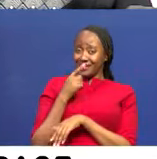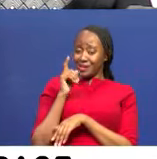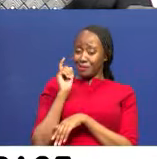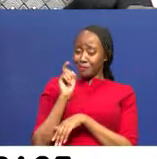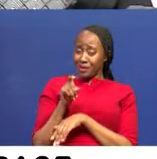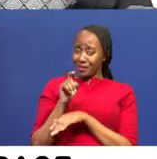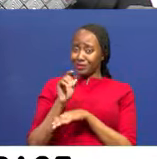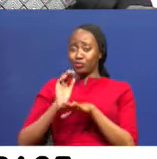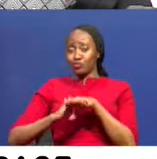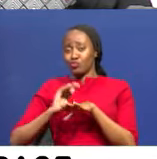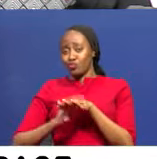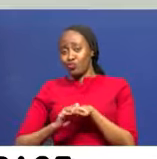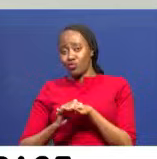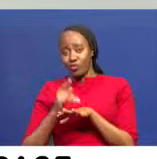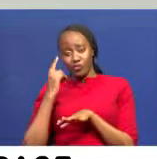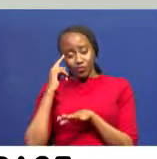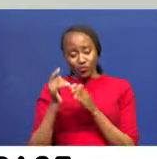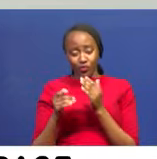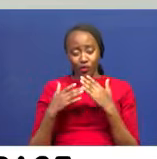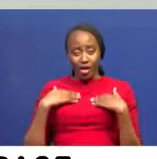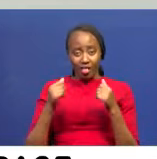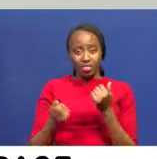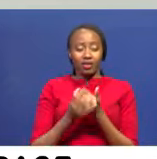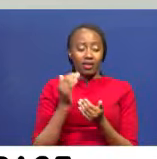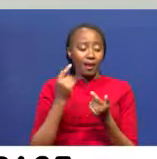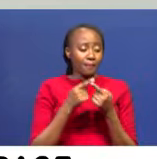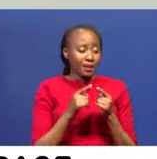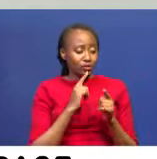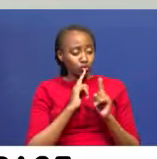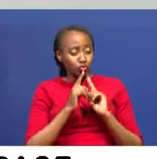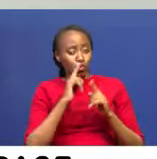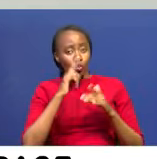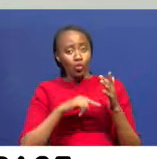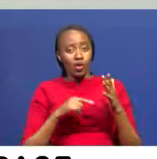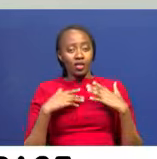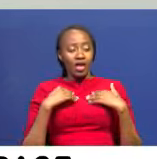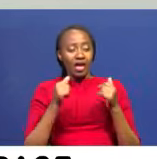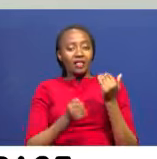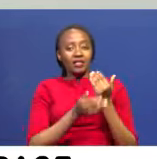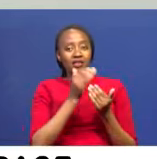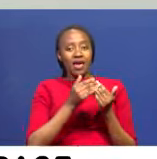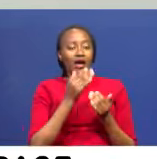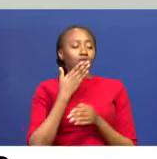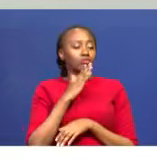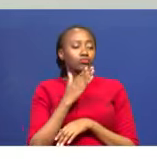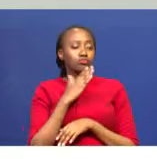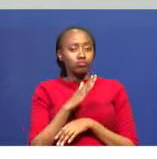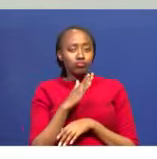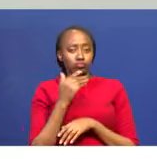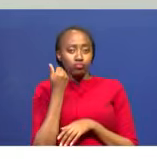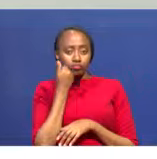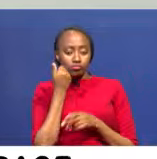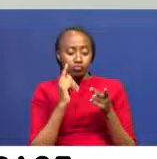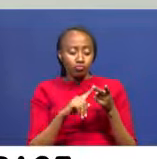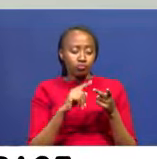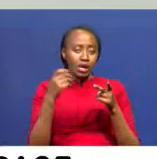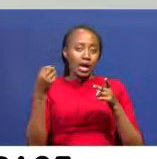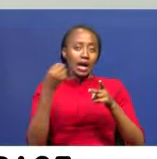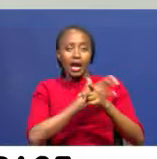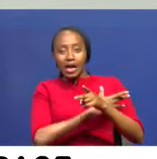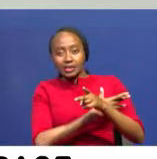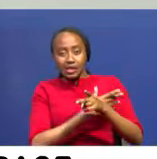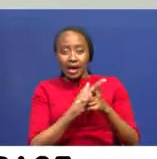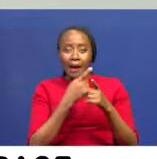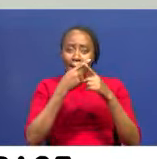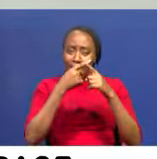of healthcare. You've just mentioned some of the health issues we're facing as a country. You've talked about diabetes, you've talked about cancer, but in